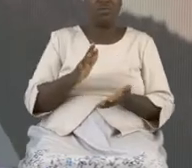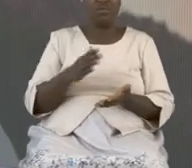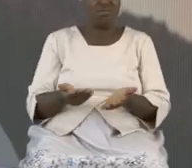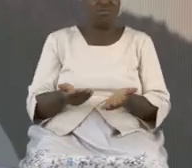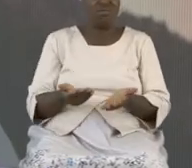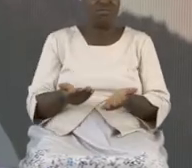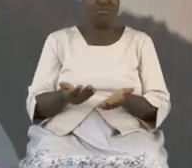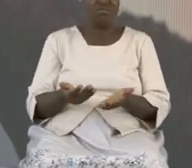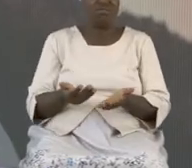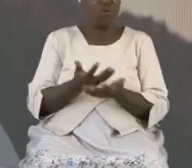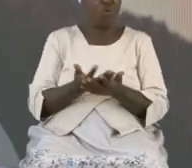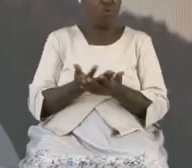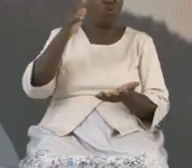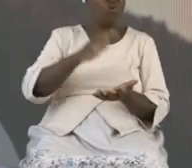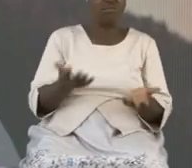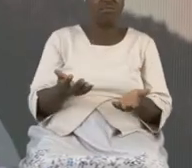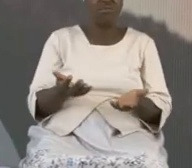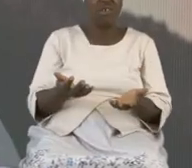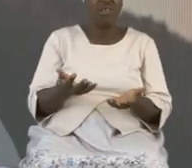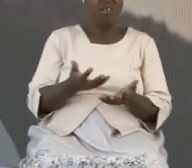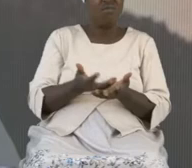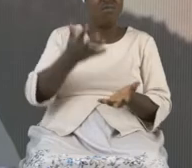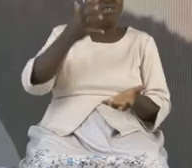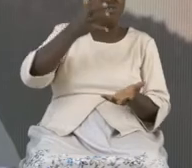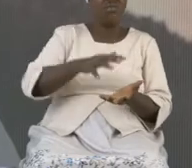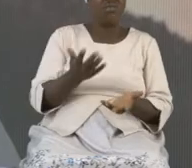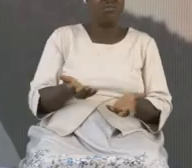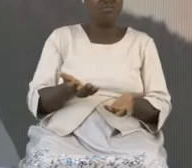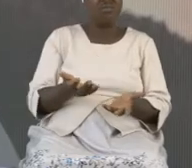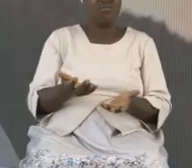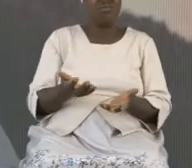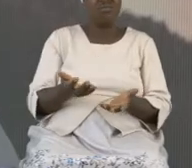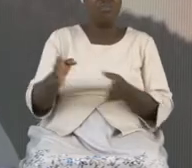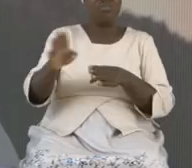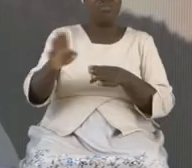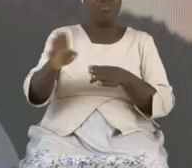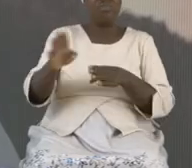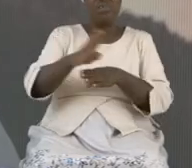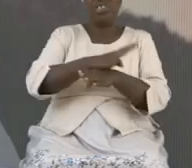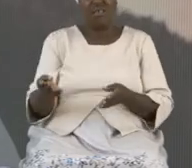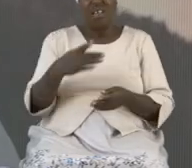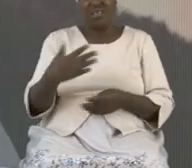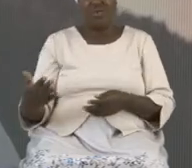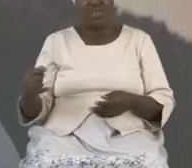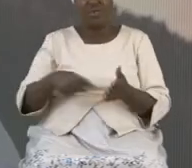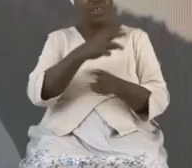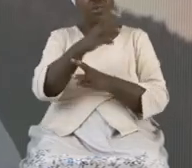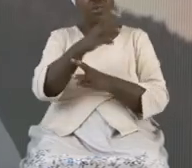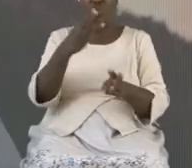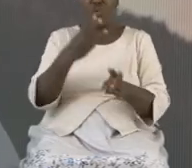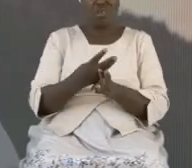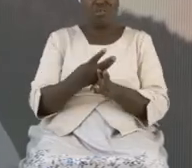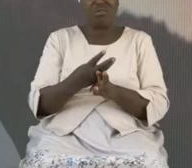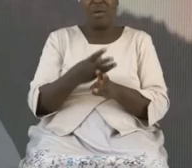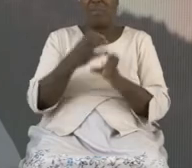wealth, riches, business, the things of the world, many houses